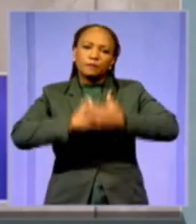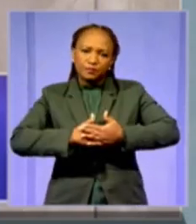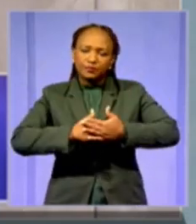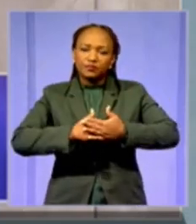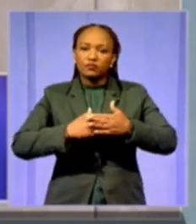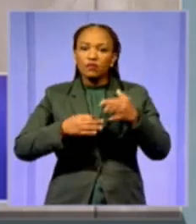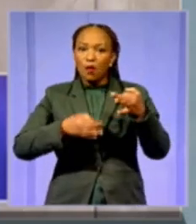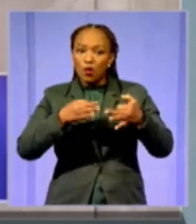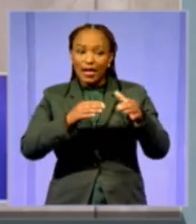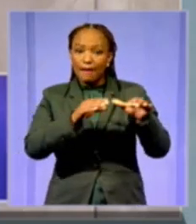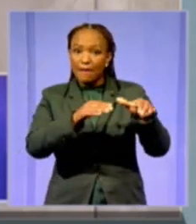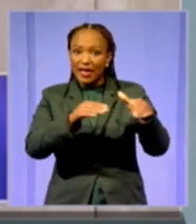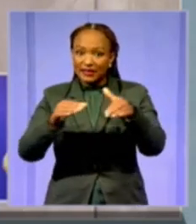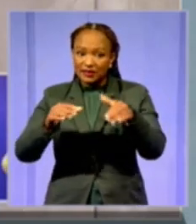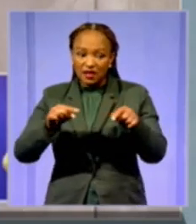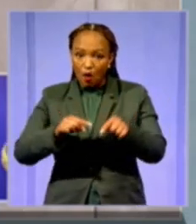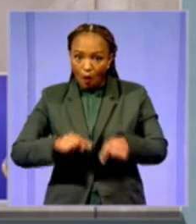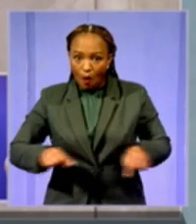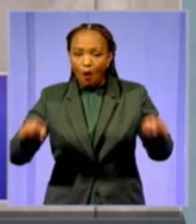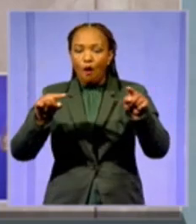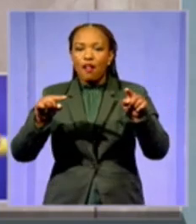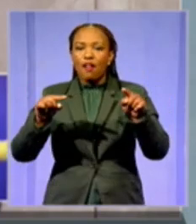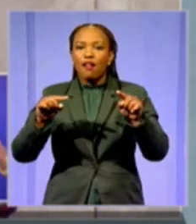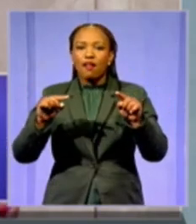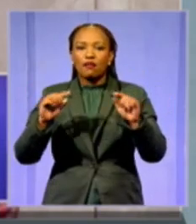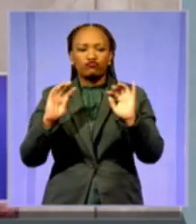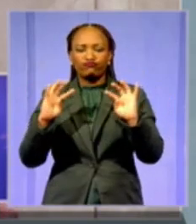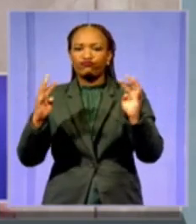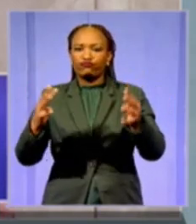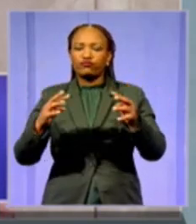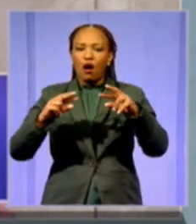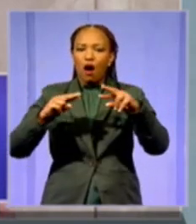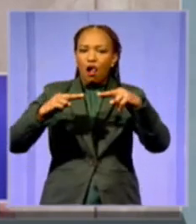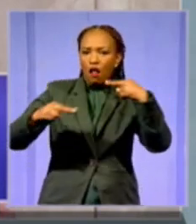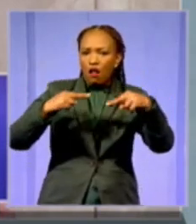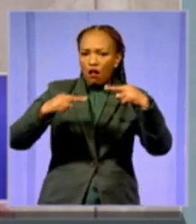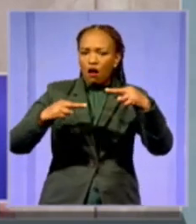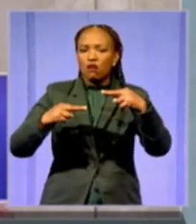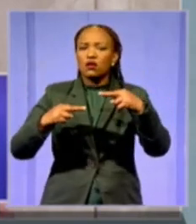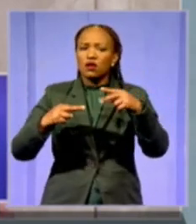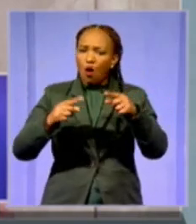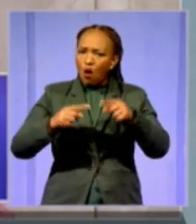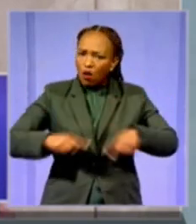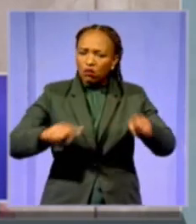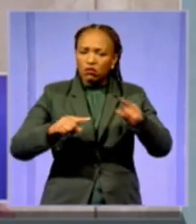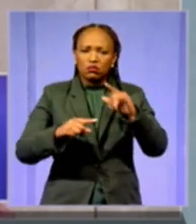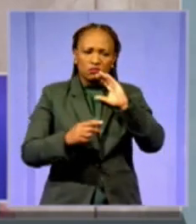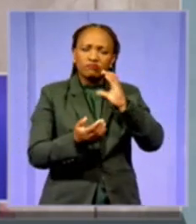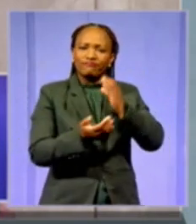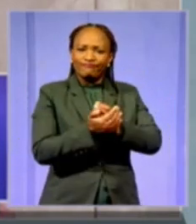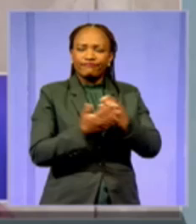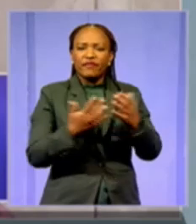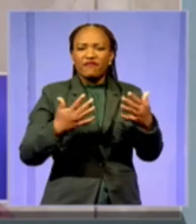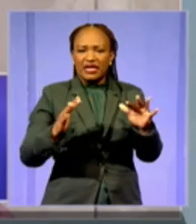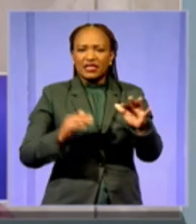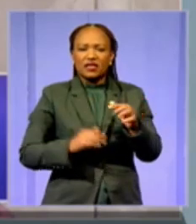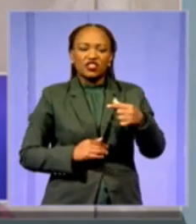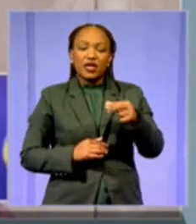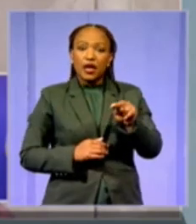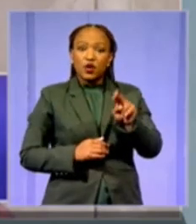were at that dinner table all confirmed that the Government of National Unity is here